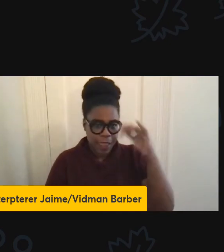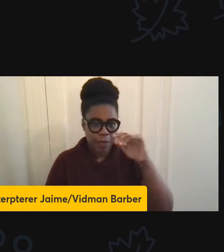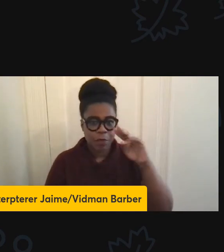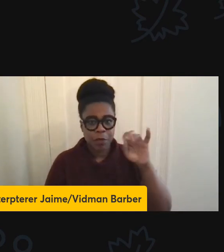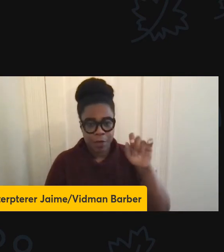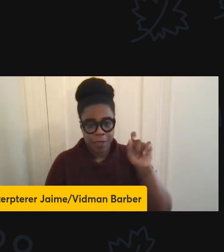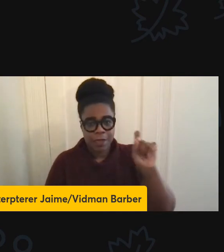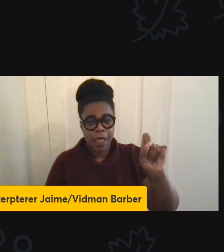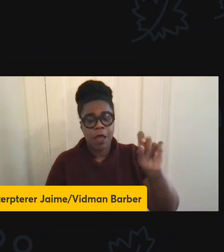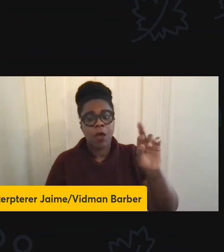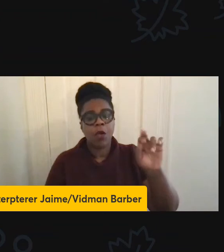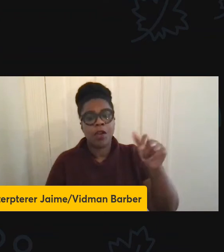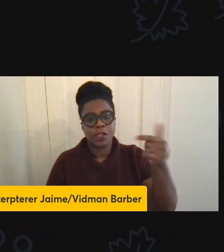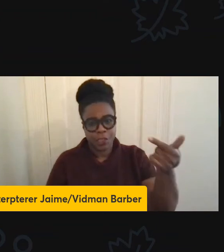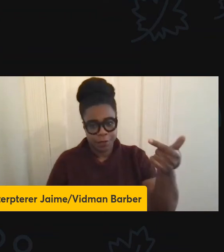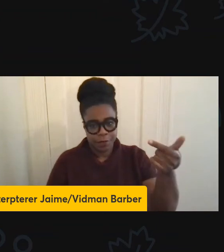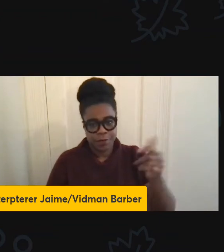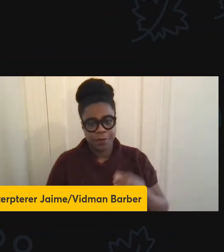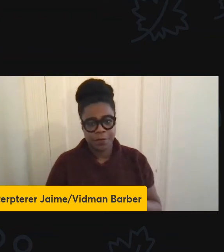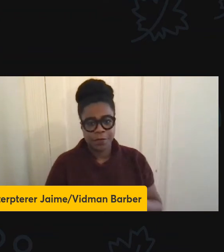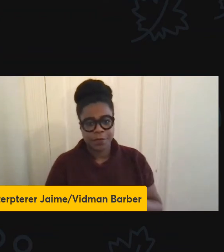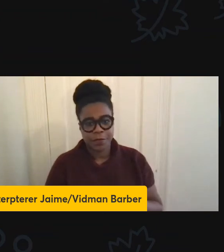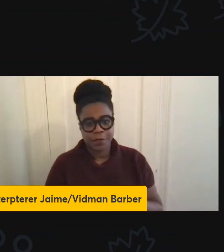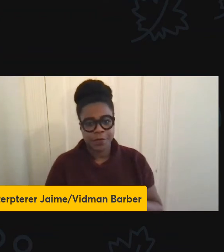blackinimmuno.org, blackinimmuno.org.